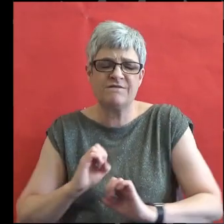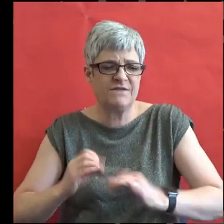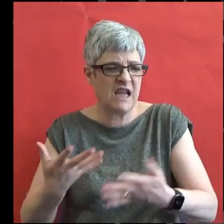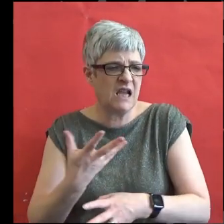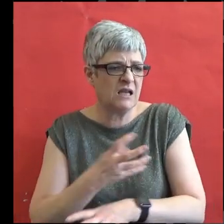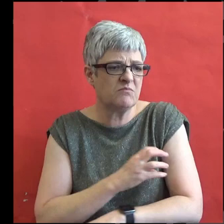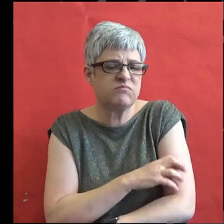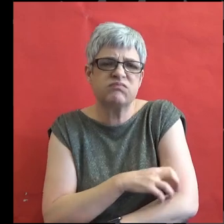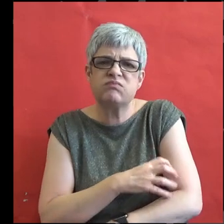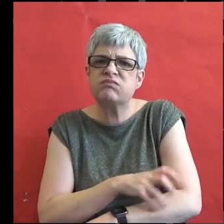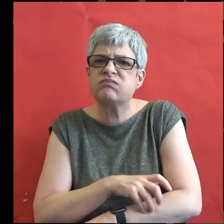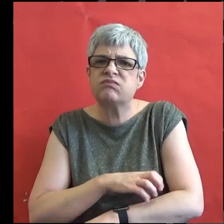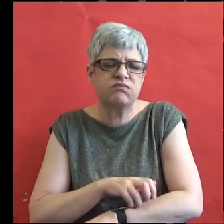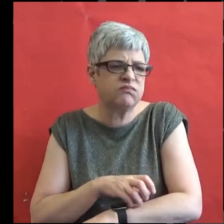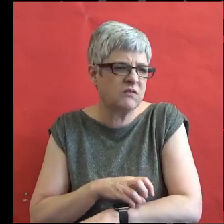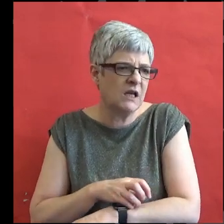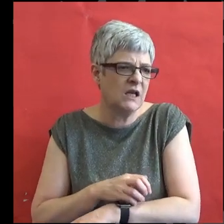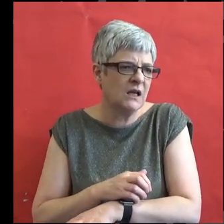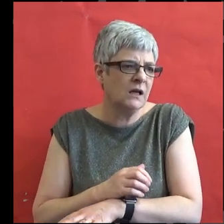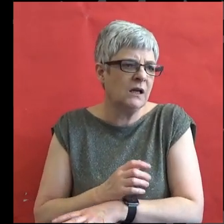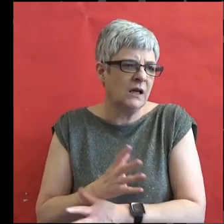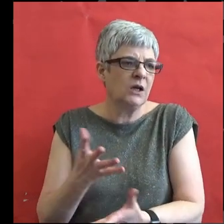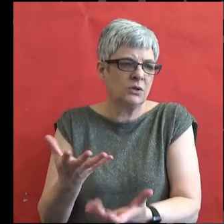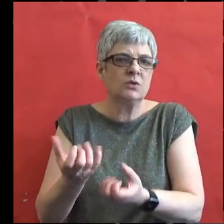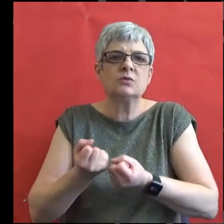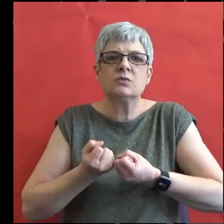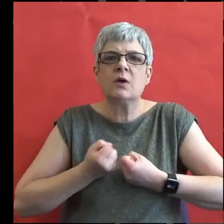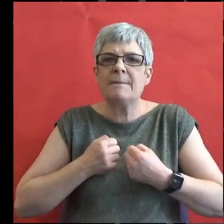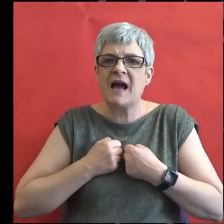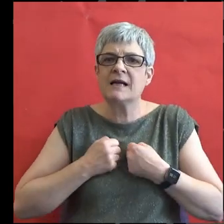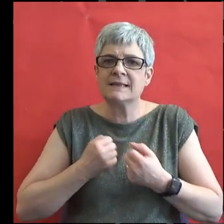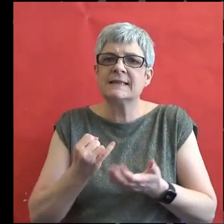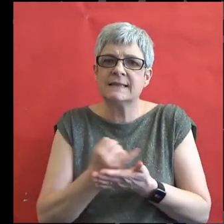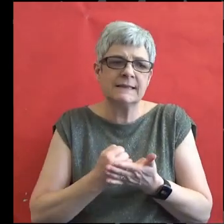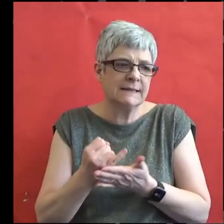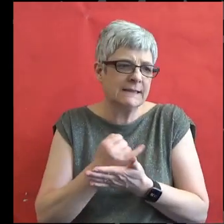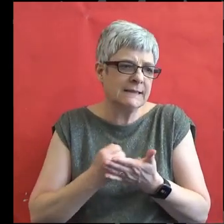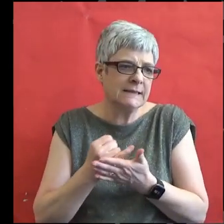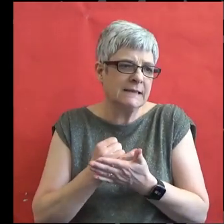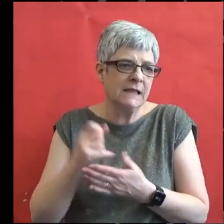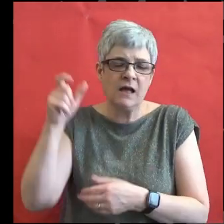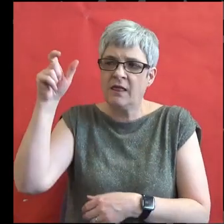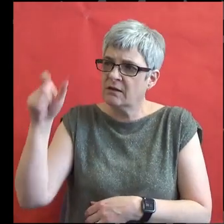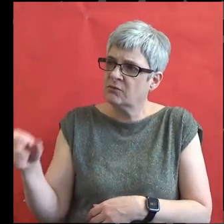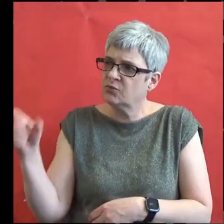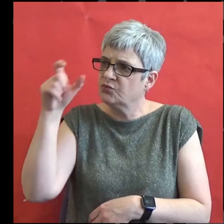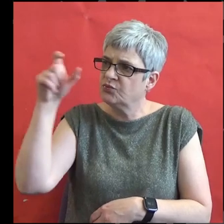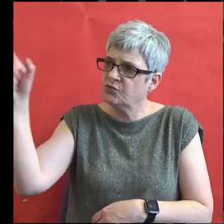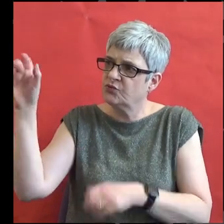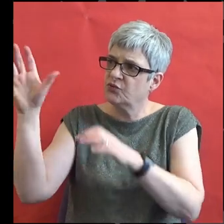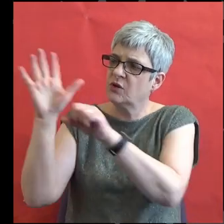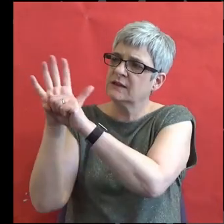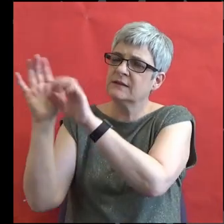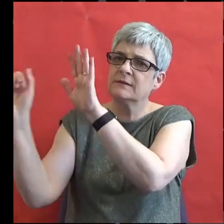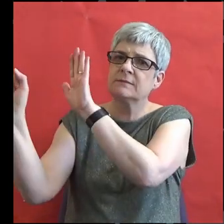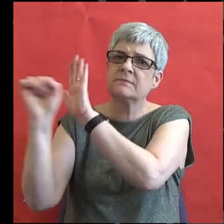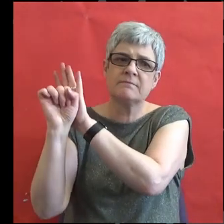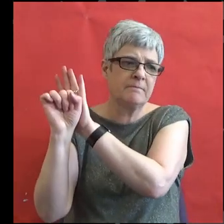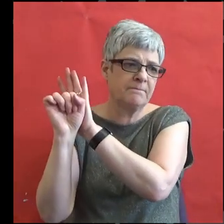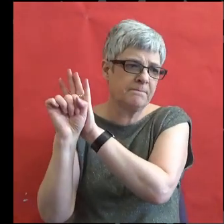a blemish, he took my sins and nailed them to the tree.